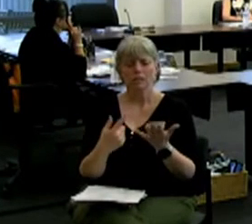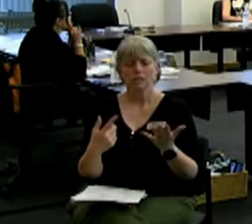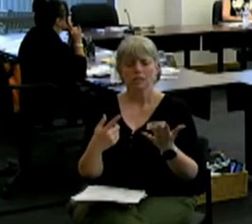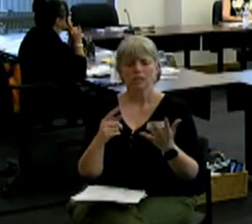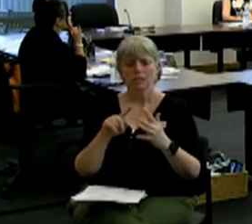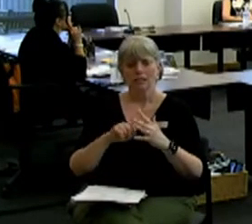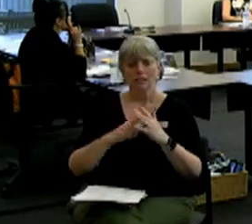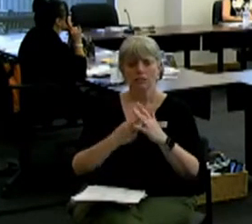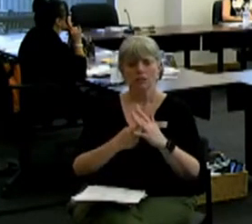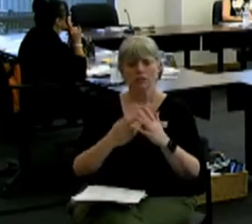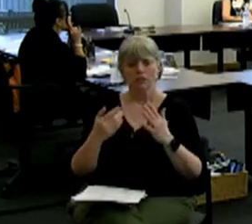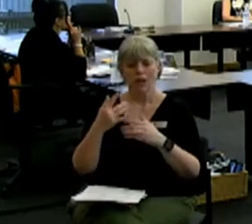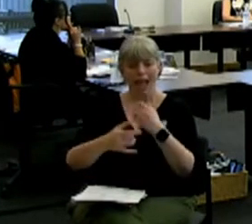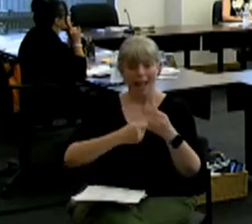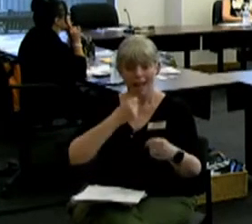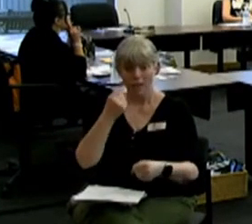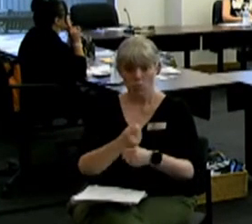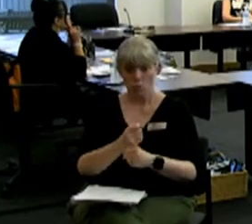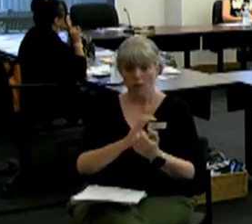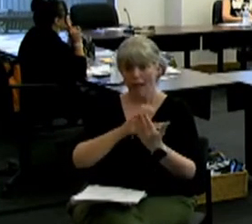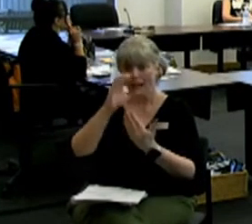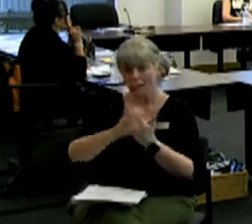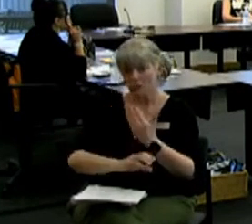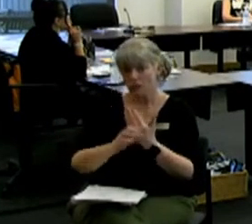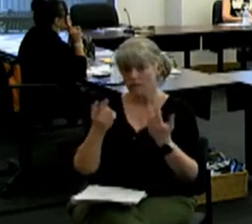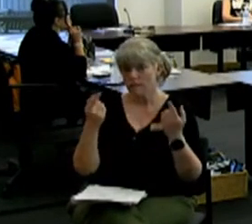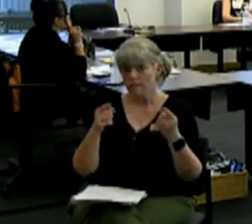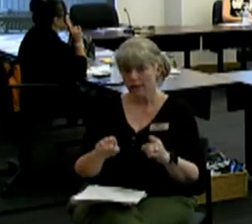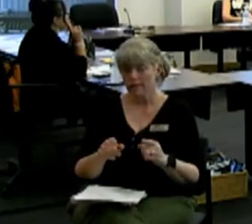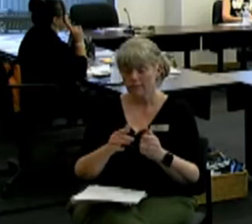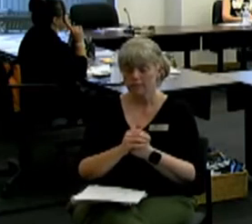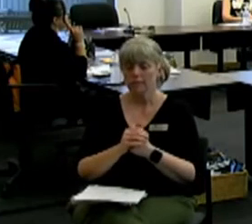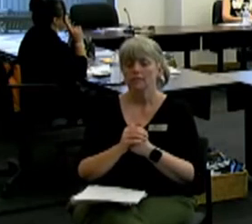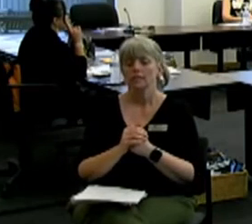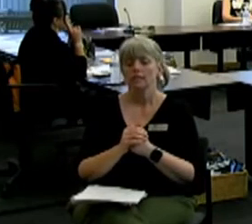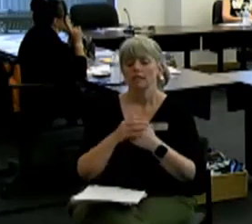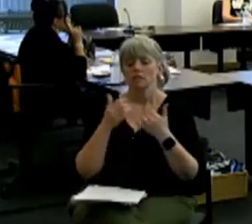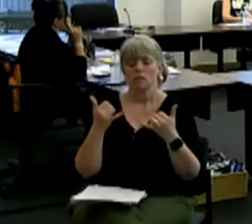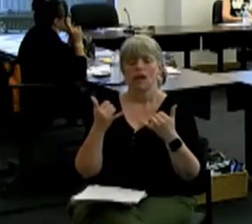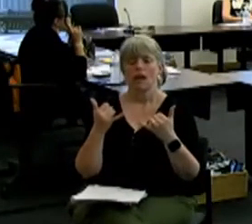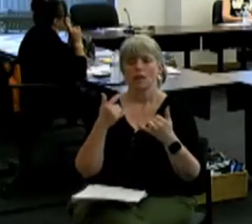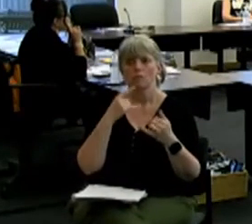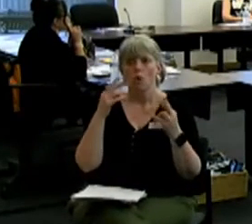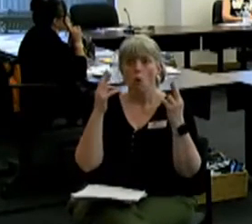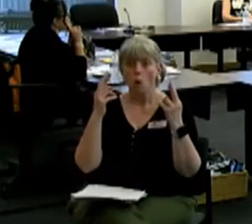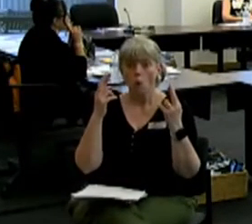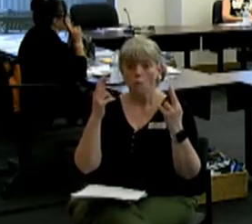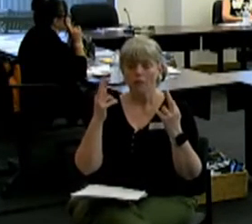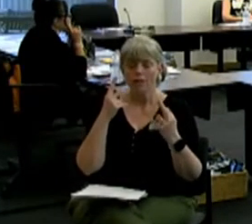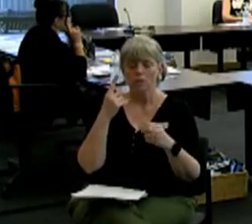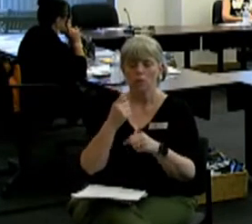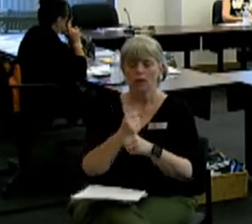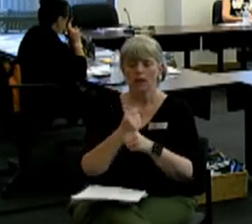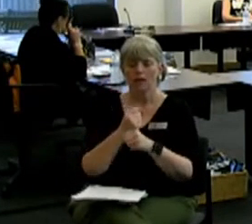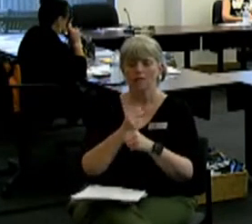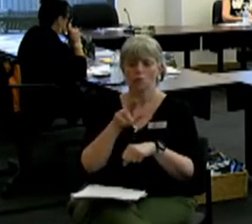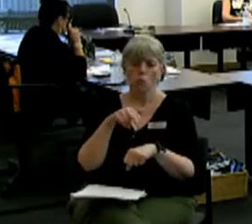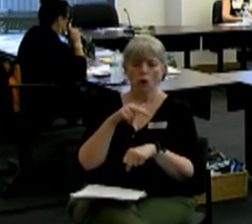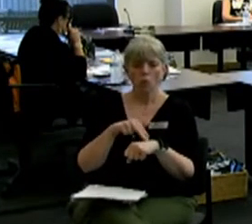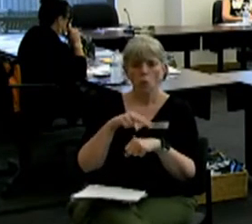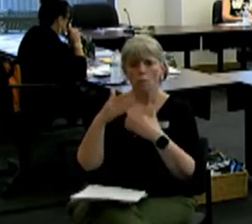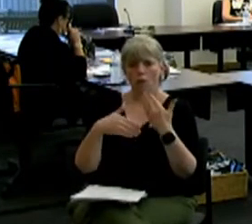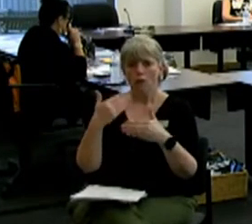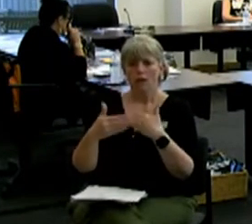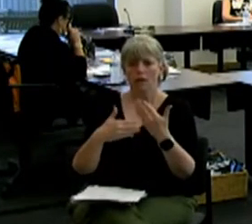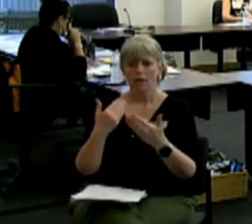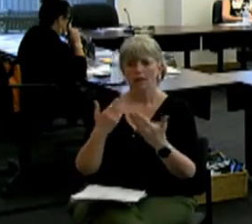this started, we do have an annual calendar of events. So that now that hopefully we're going to get into more normal operations here and